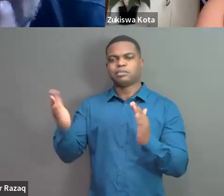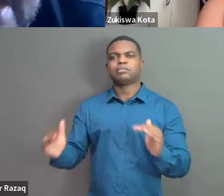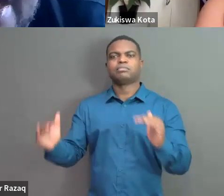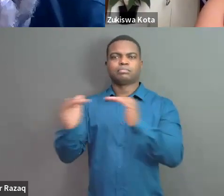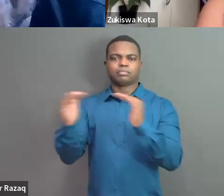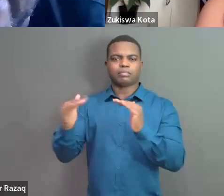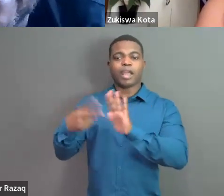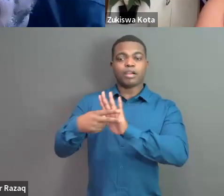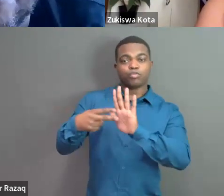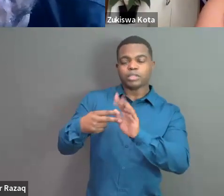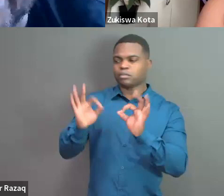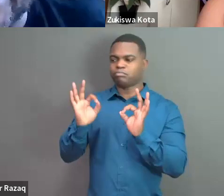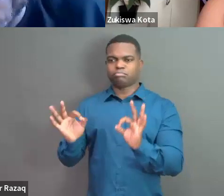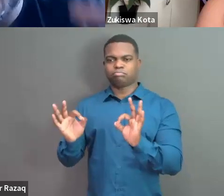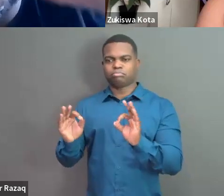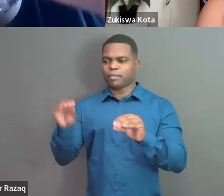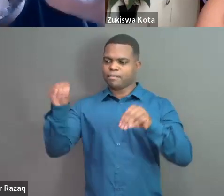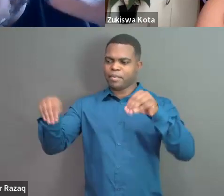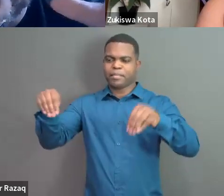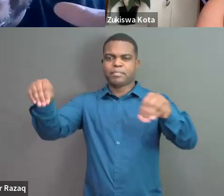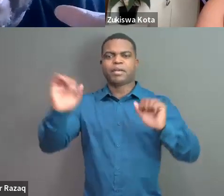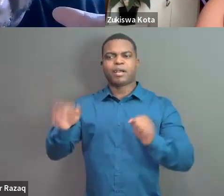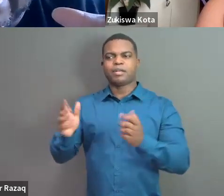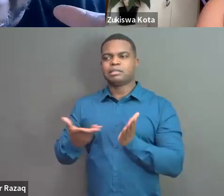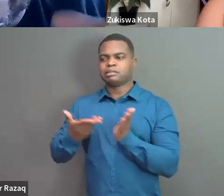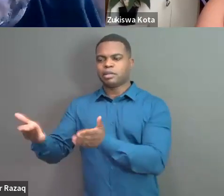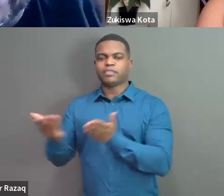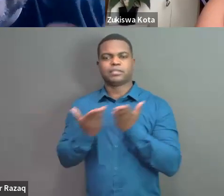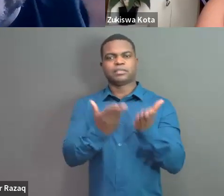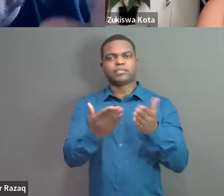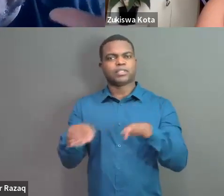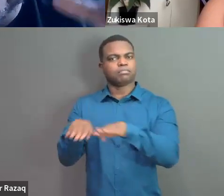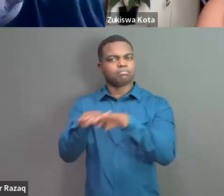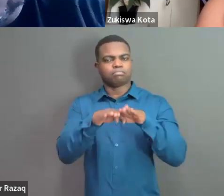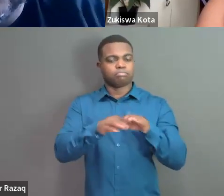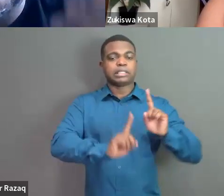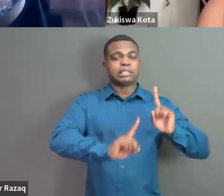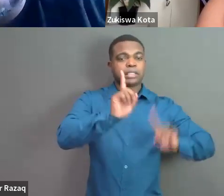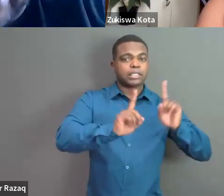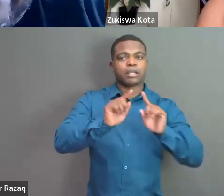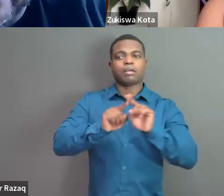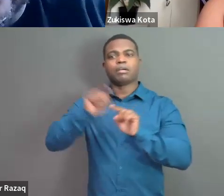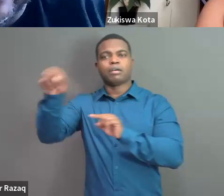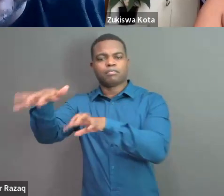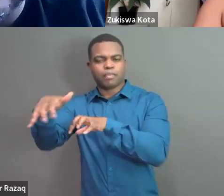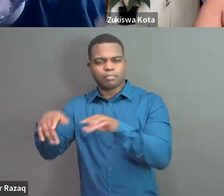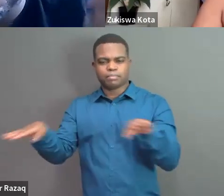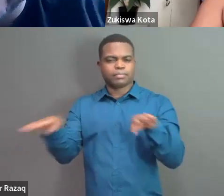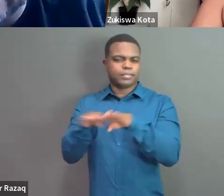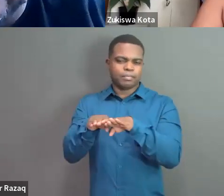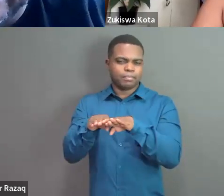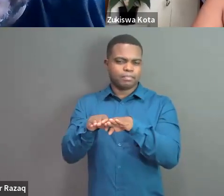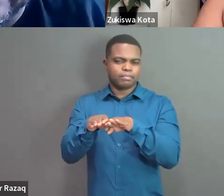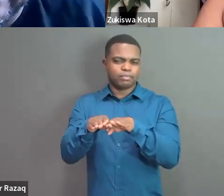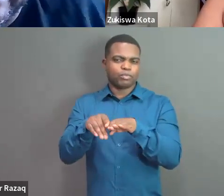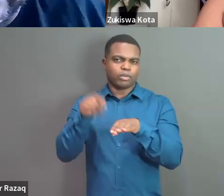explained, provides an opportunity and it closes a gap between those who live in urban areas and